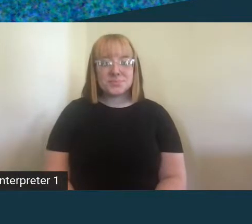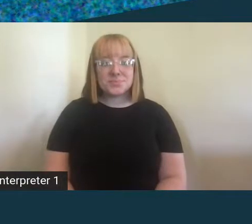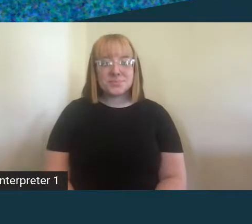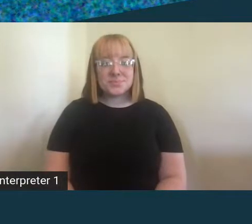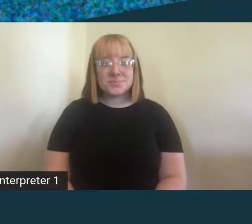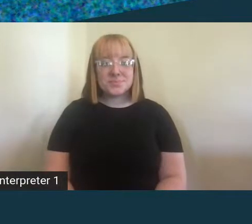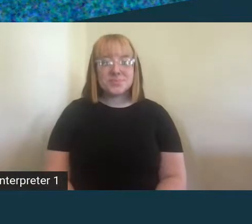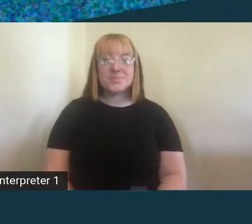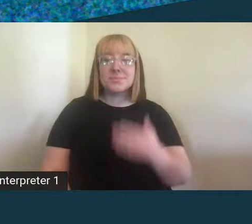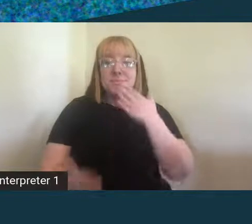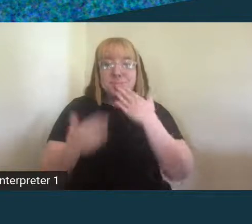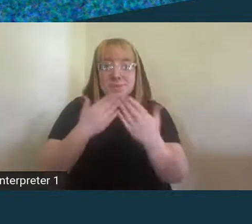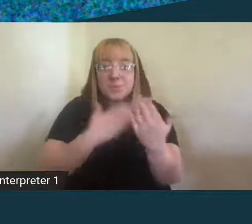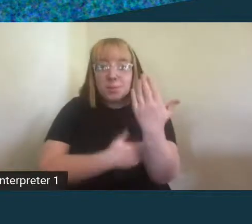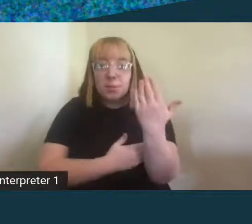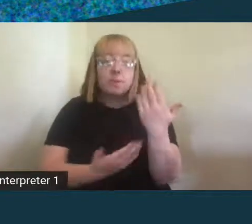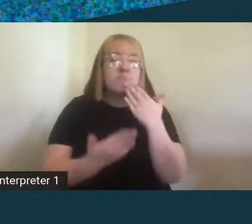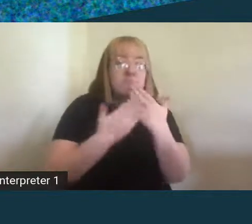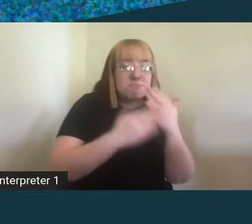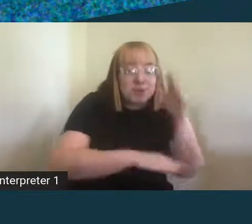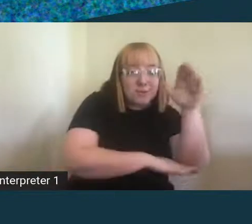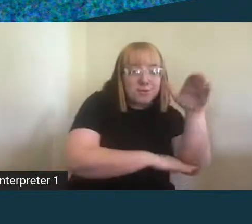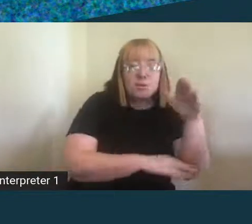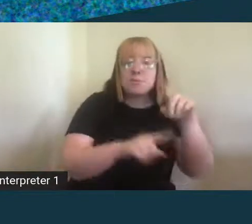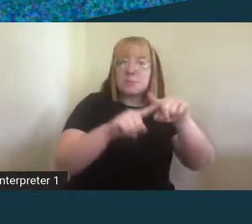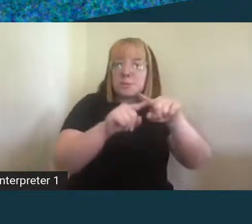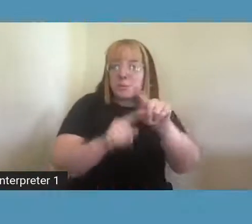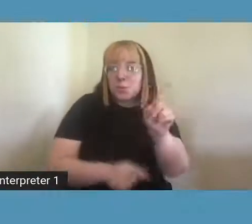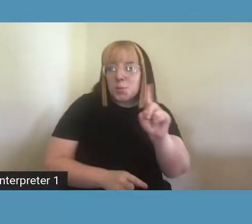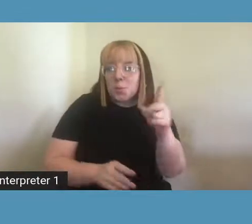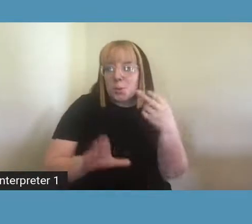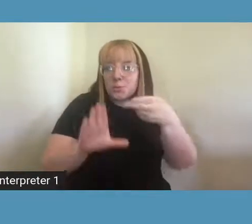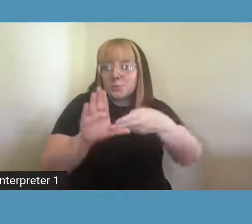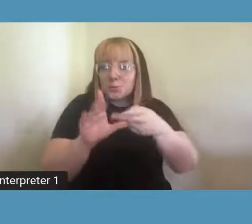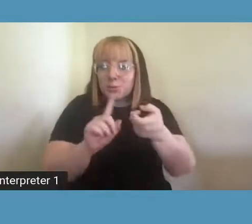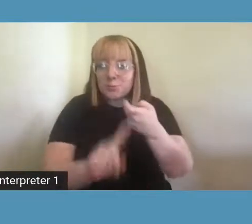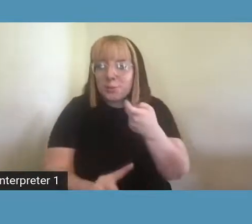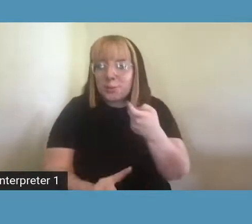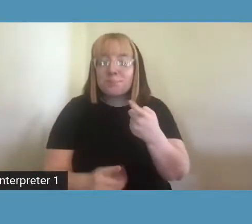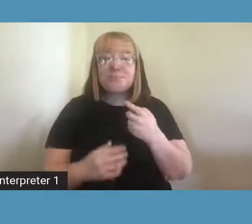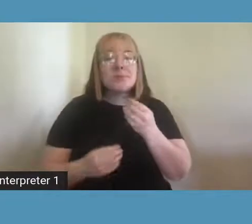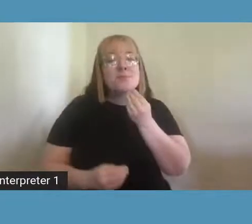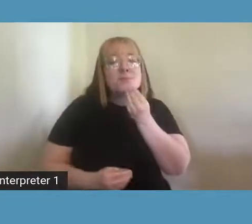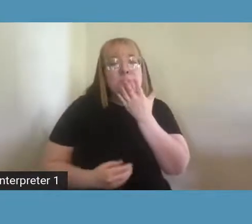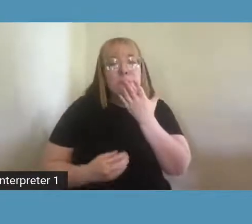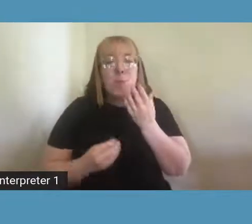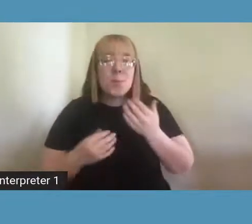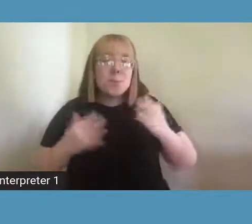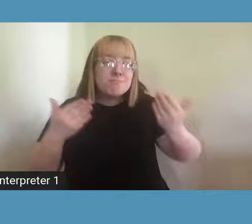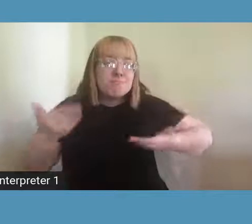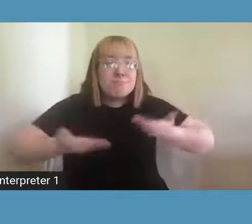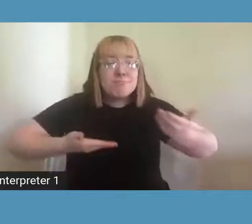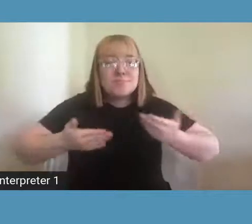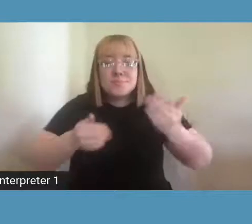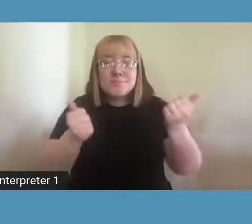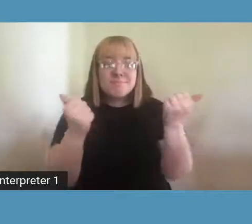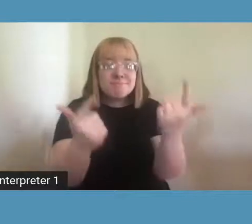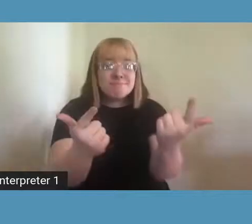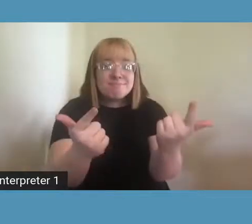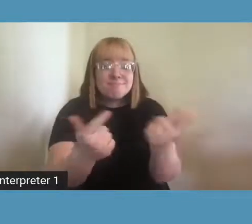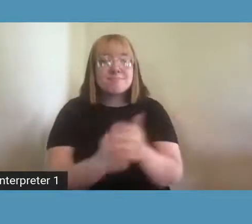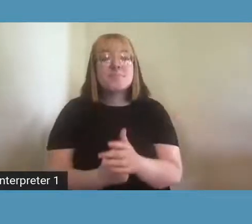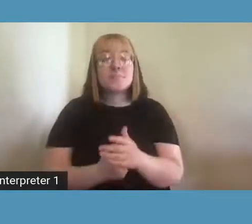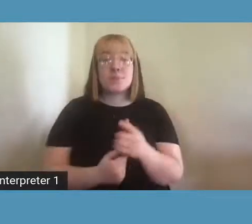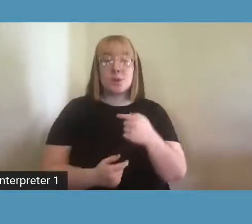Good morning or good afternoon, depending on where you are joining us from, and a warm welcome to all. You have joined the first